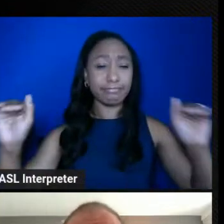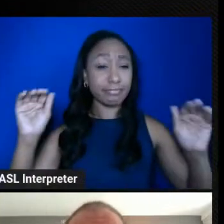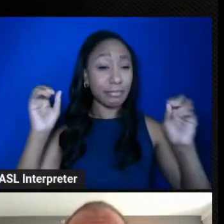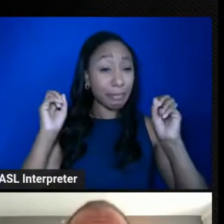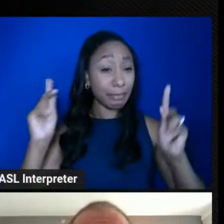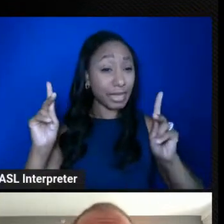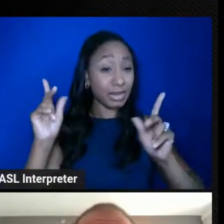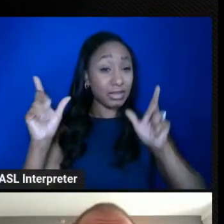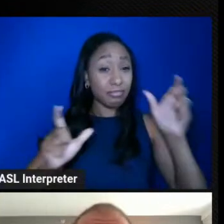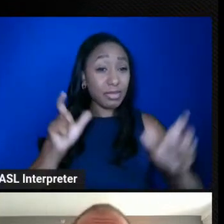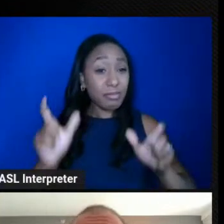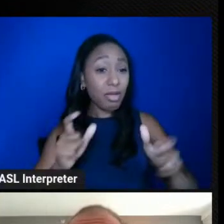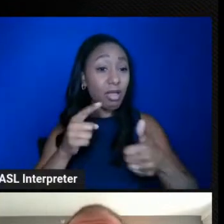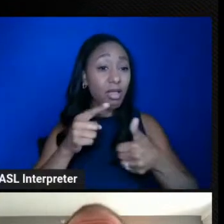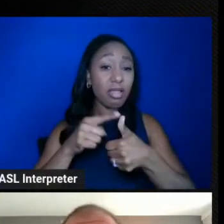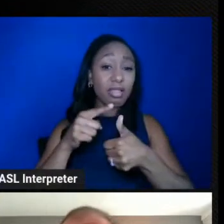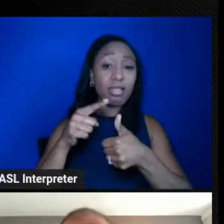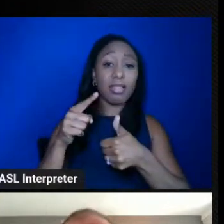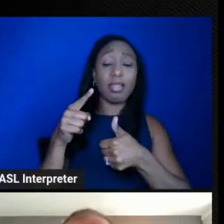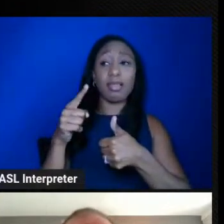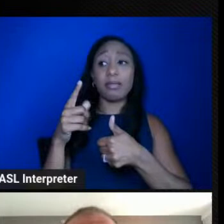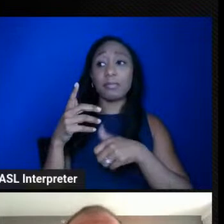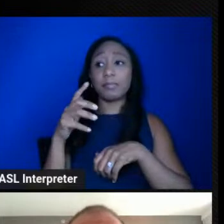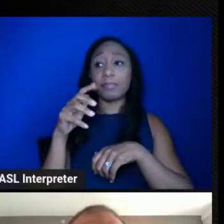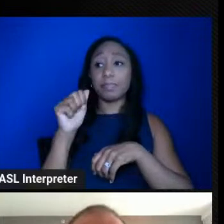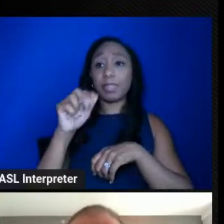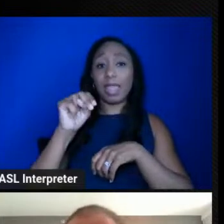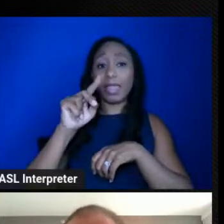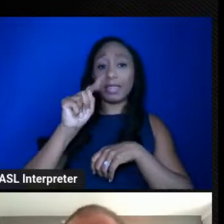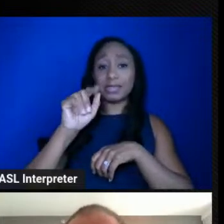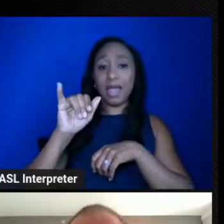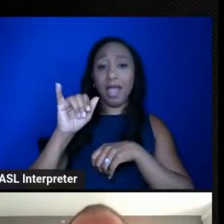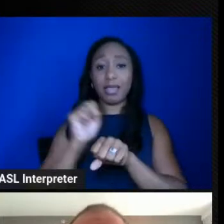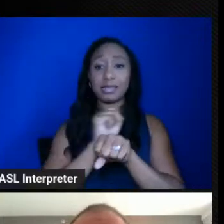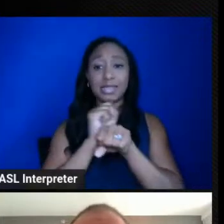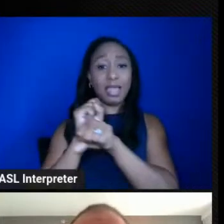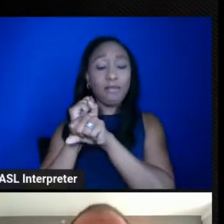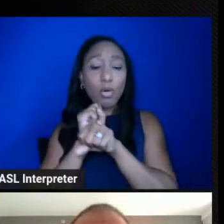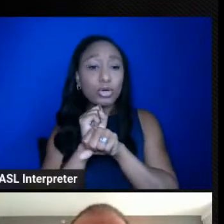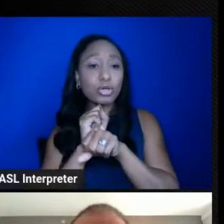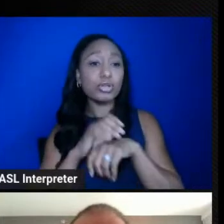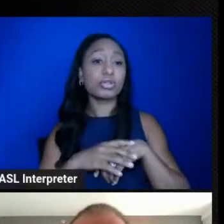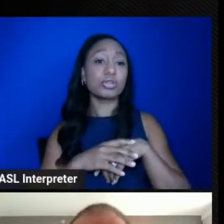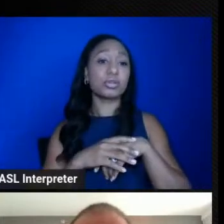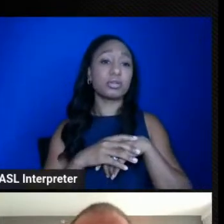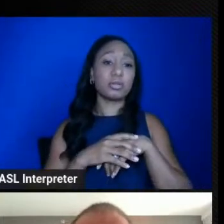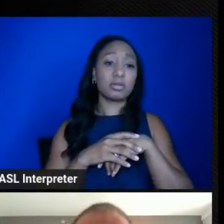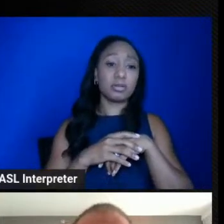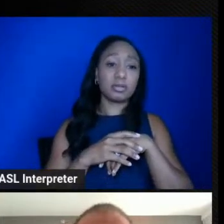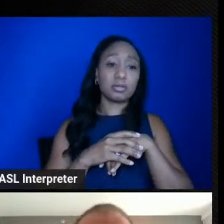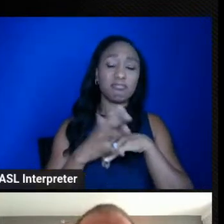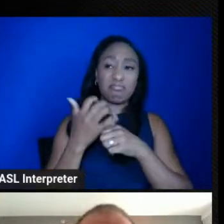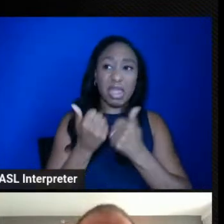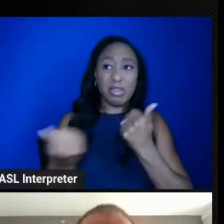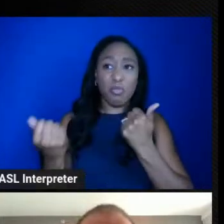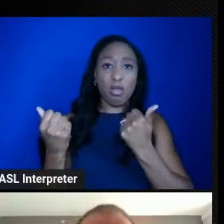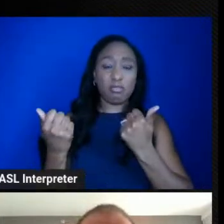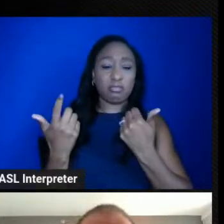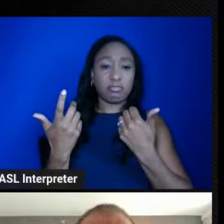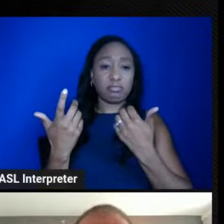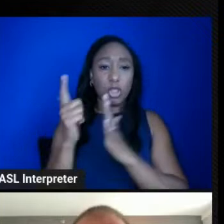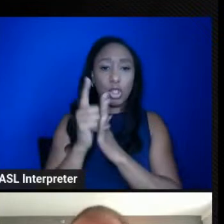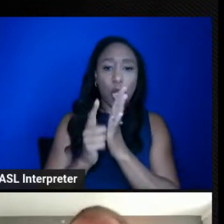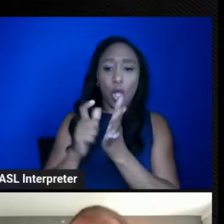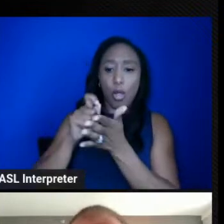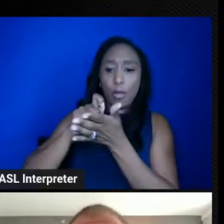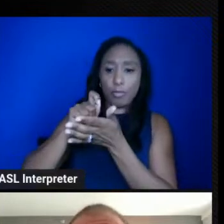and kidnappers more so than any other state law passed before the Civil War.